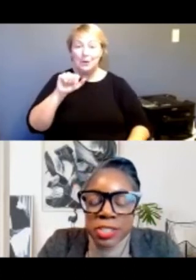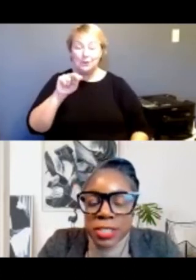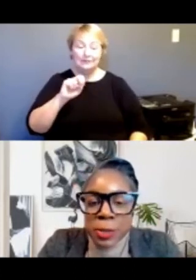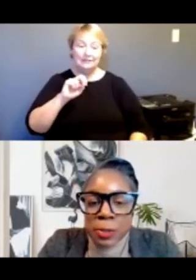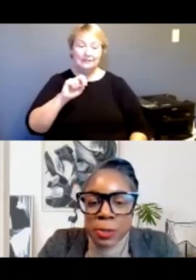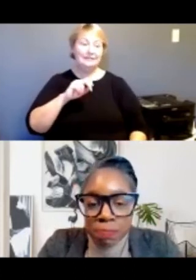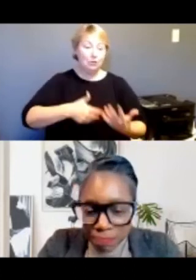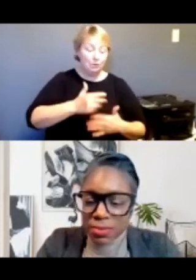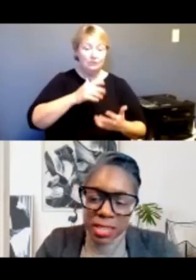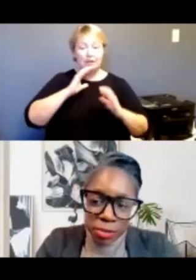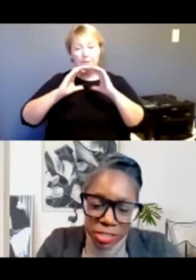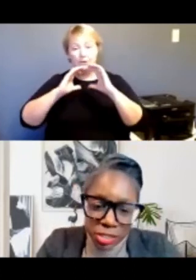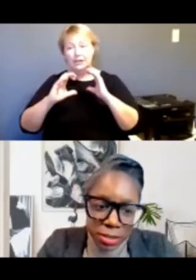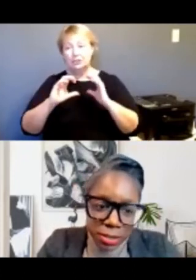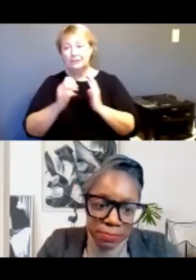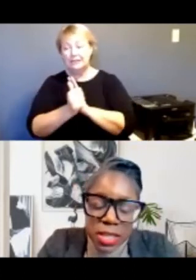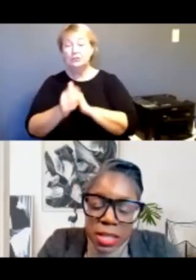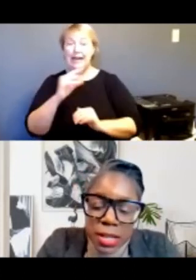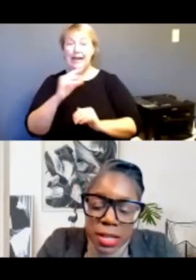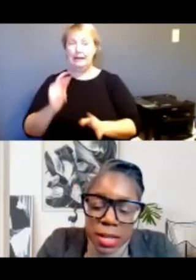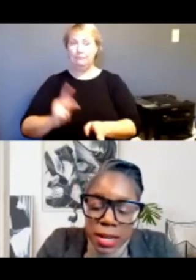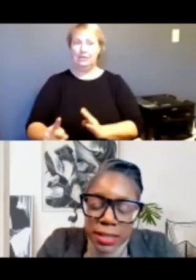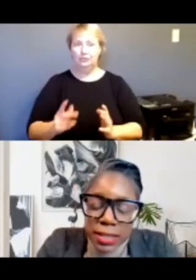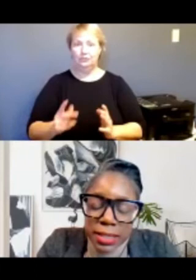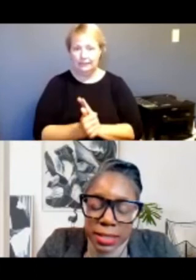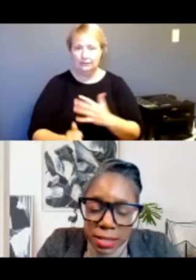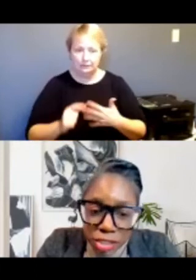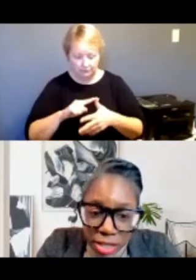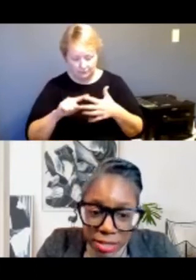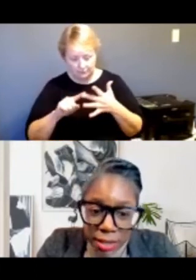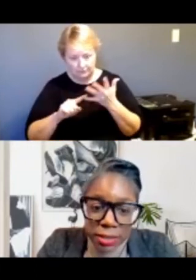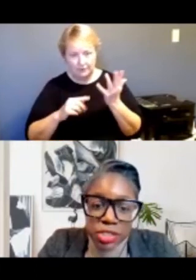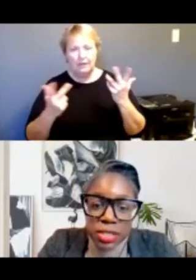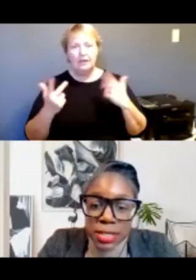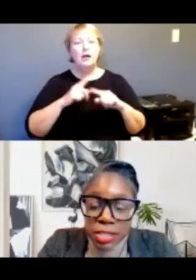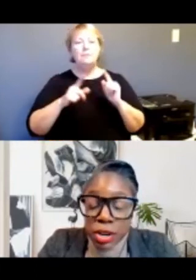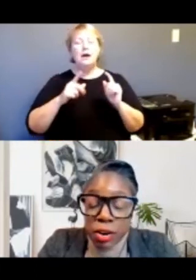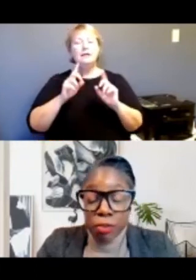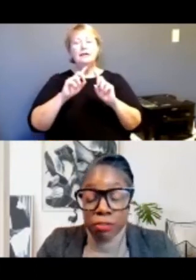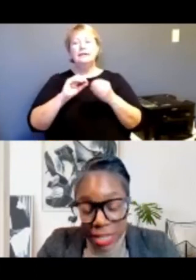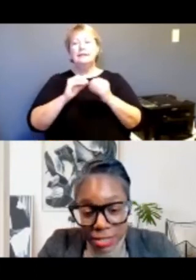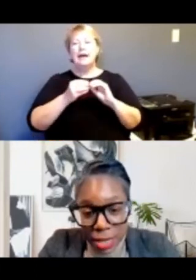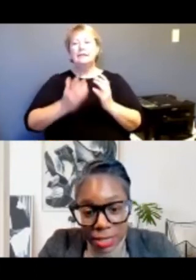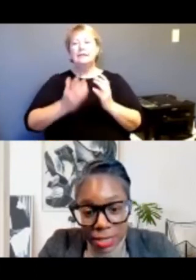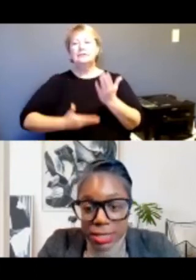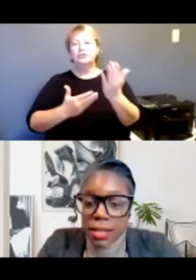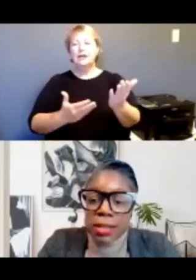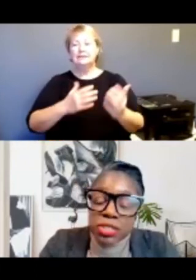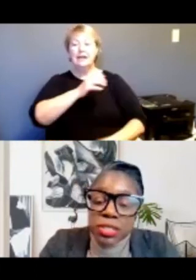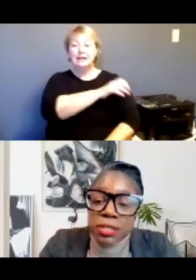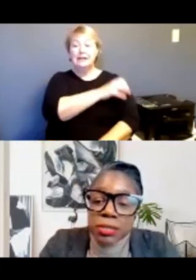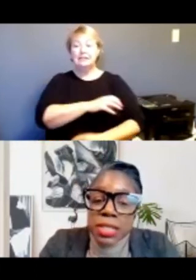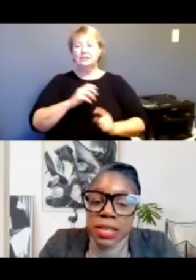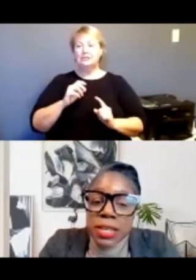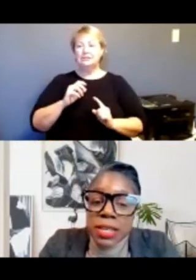communication skills and professionalism. Yet data suggests that clinicians tend to overestimate their